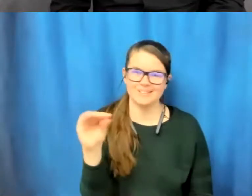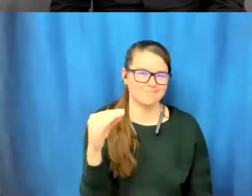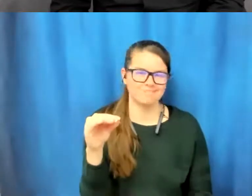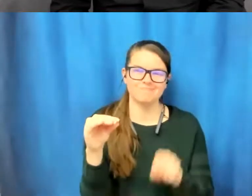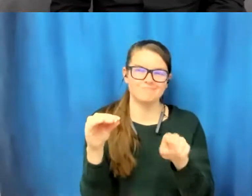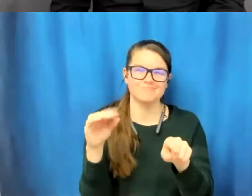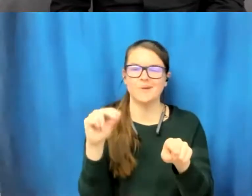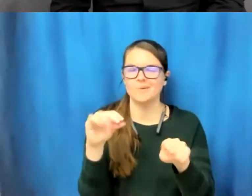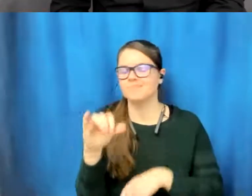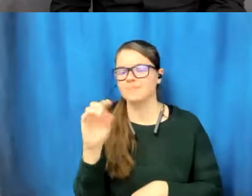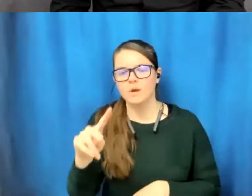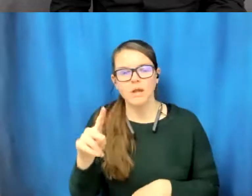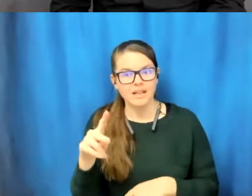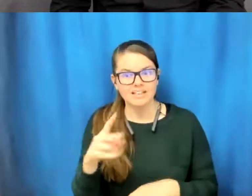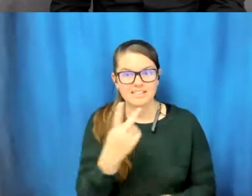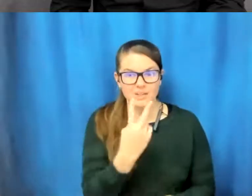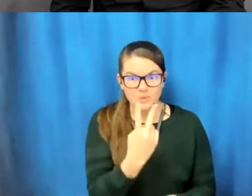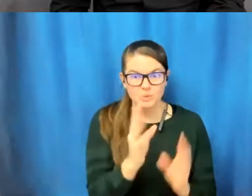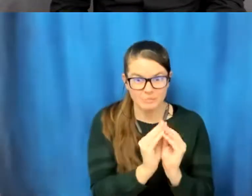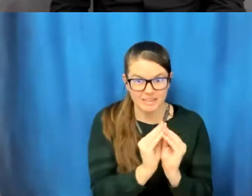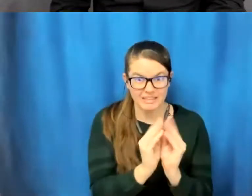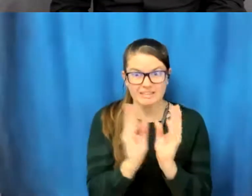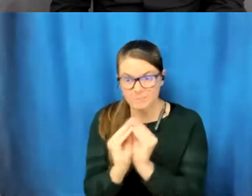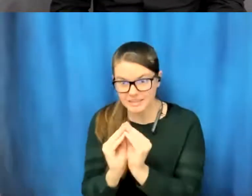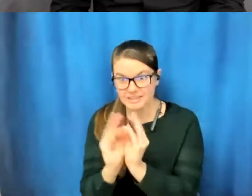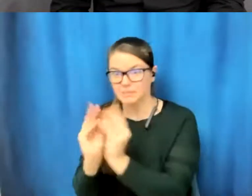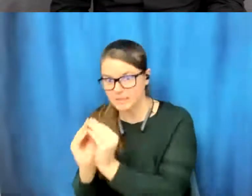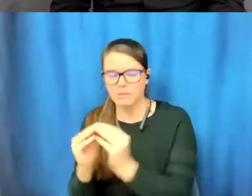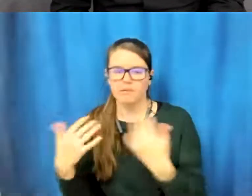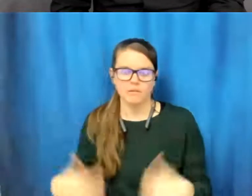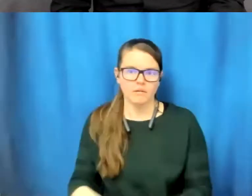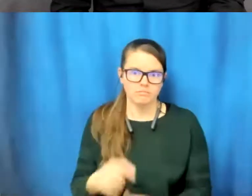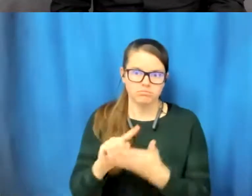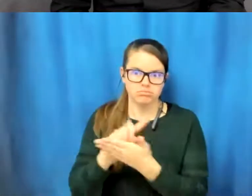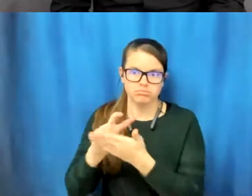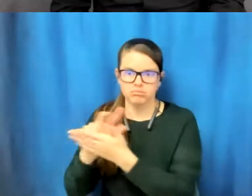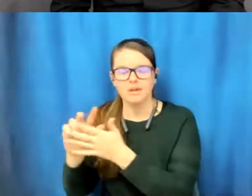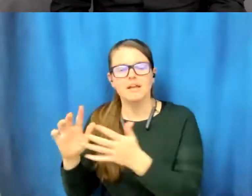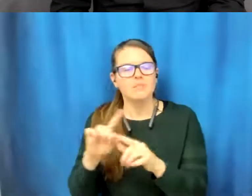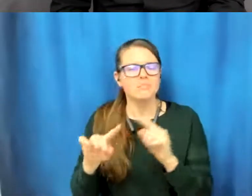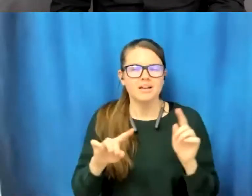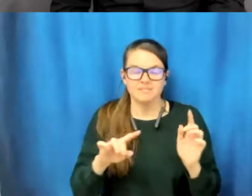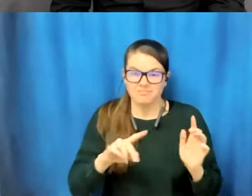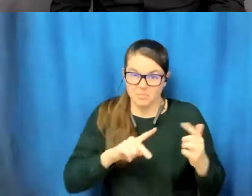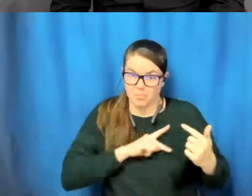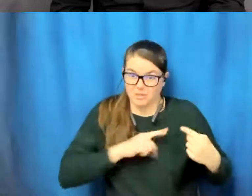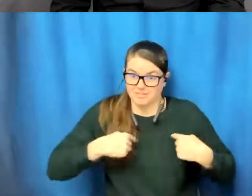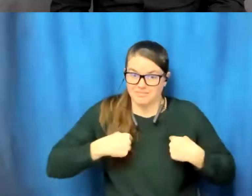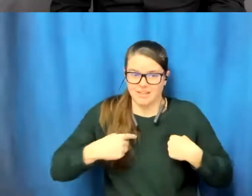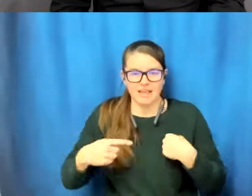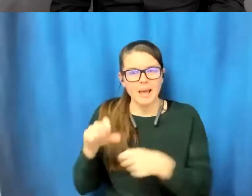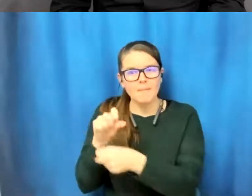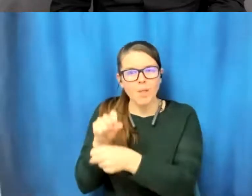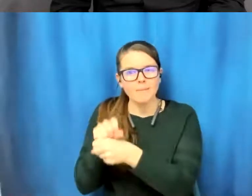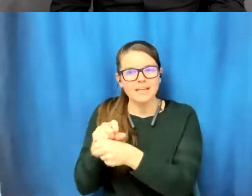I mean, 2 meetings in a row is a lot of hours, but personally, I think the employment committee people would be good at